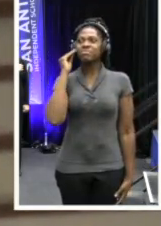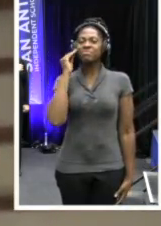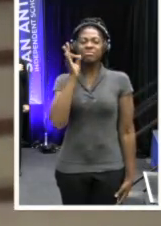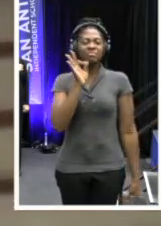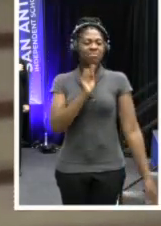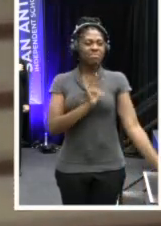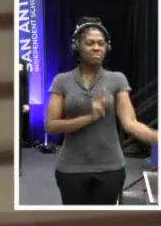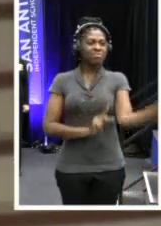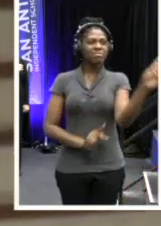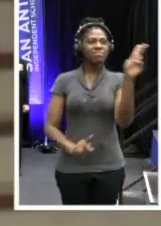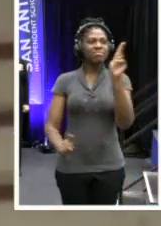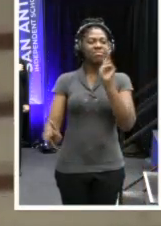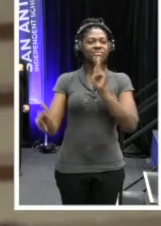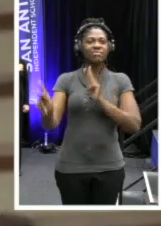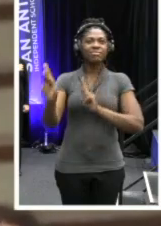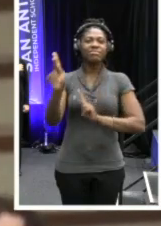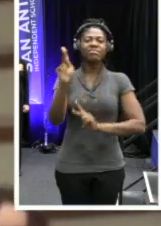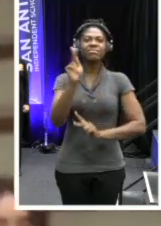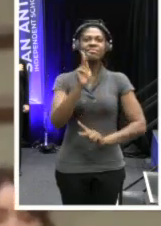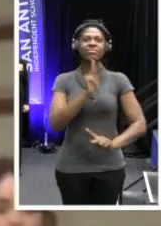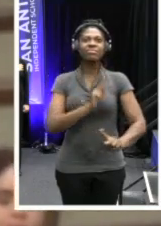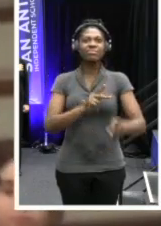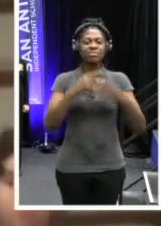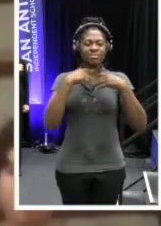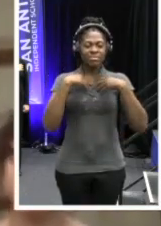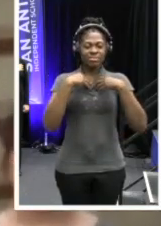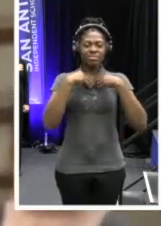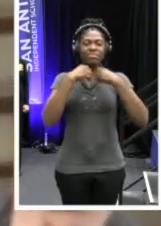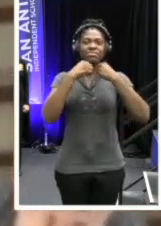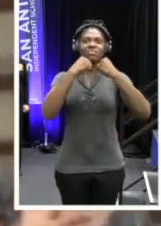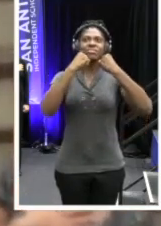home of the